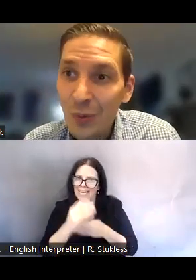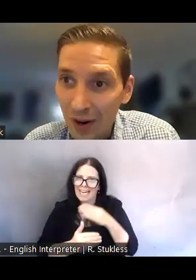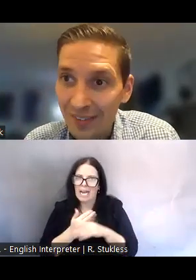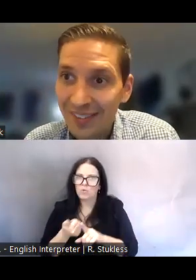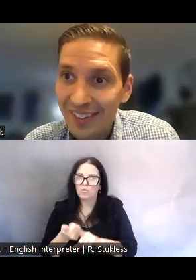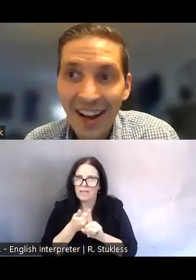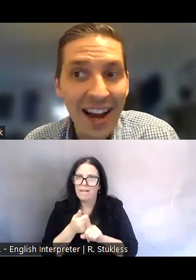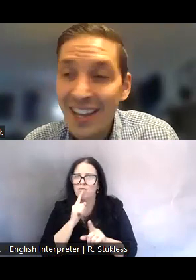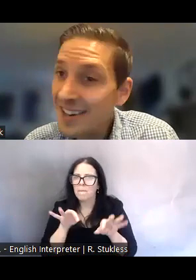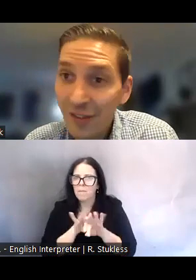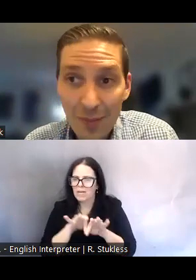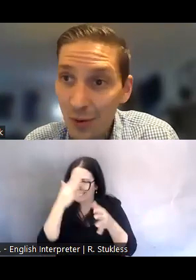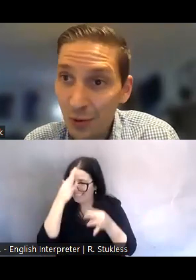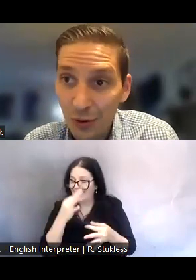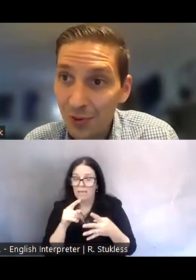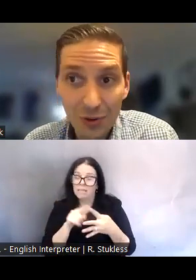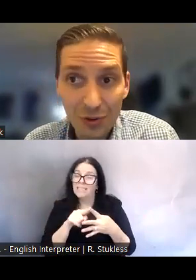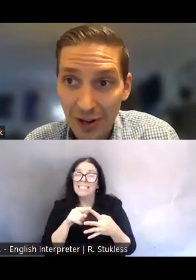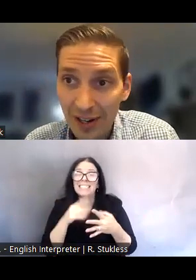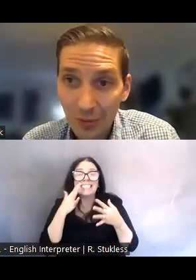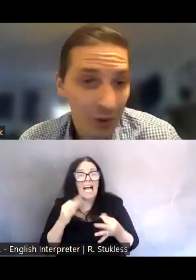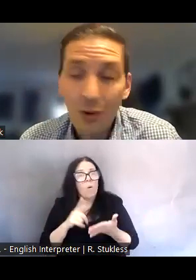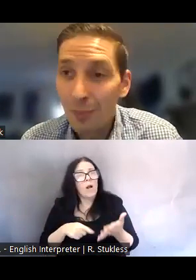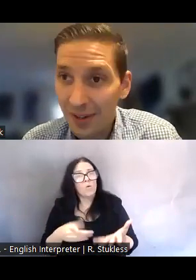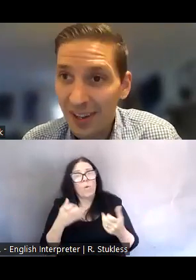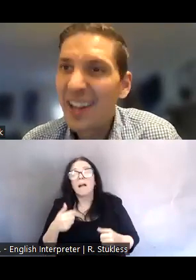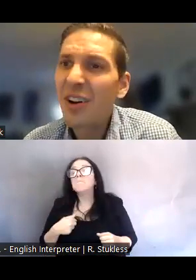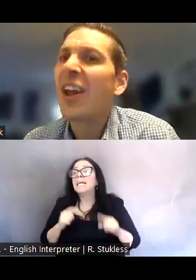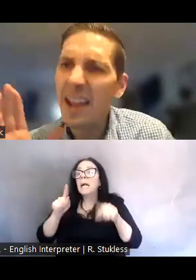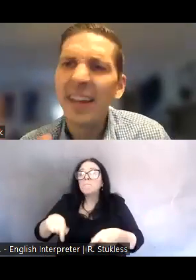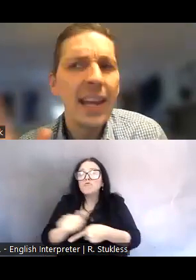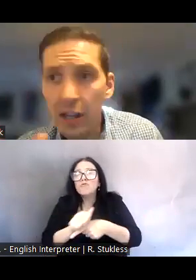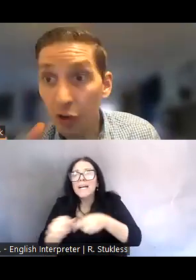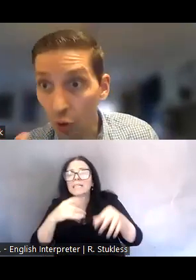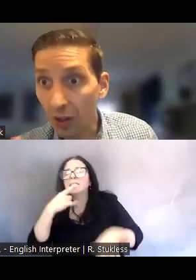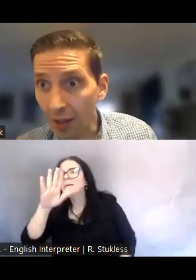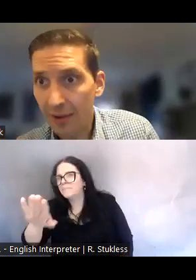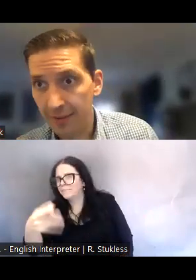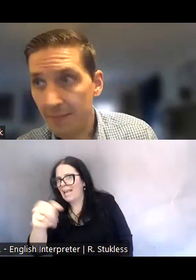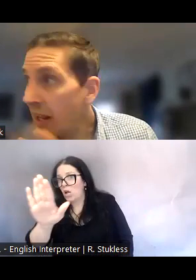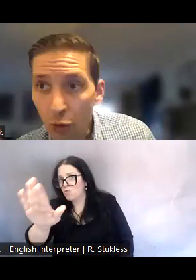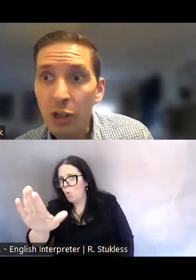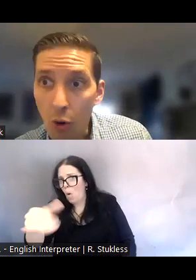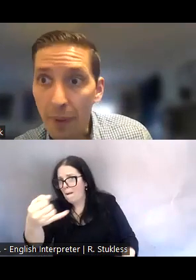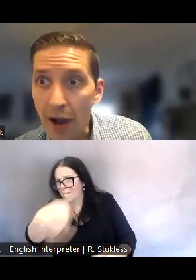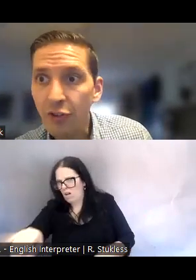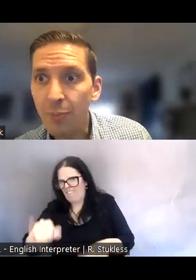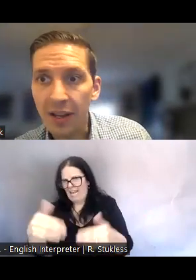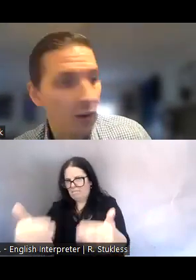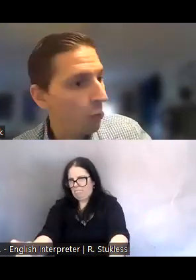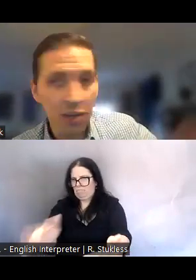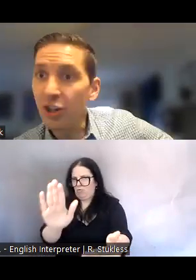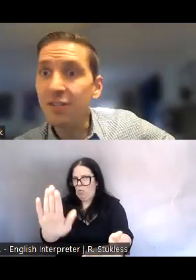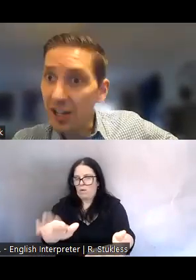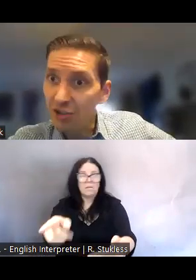Deciding what you want. I can never come into a room or do a training or with a group and say, okay, hey, here's your limits. Here's what your boundaries should